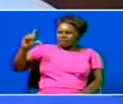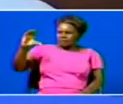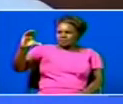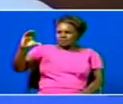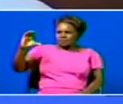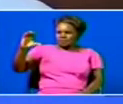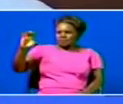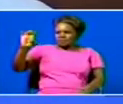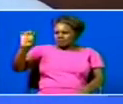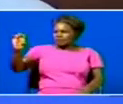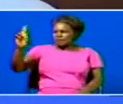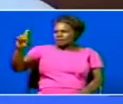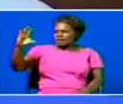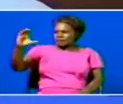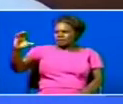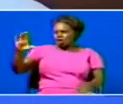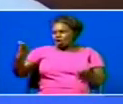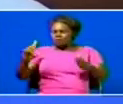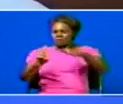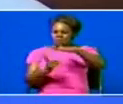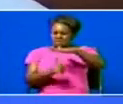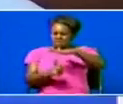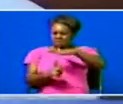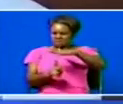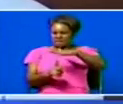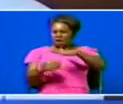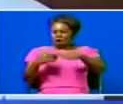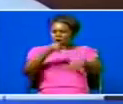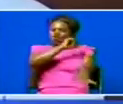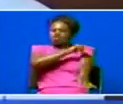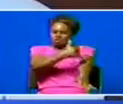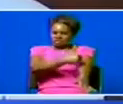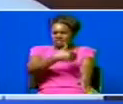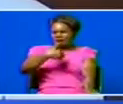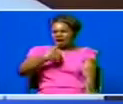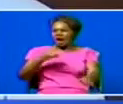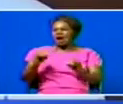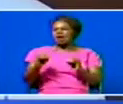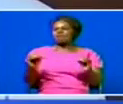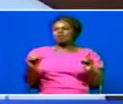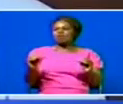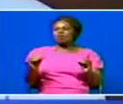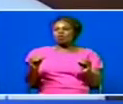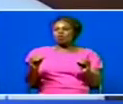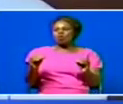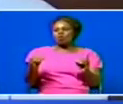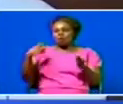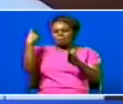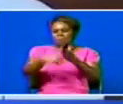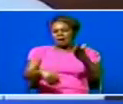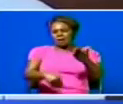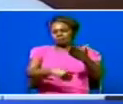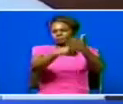or ERC or the ministry has no mandate whatsoever to do any tariff